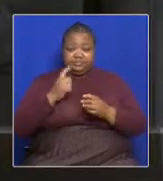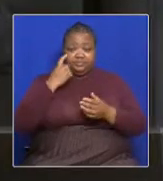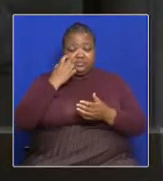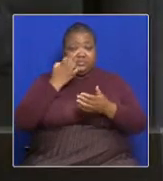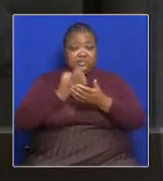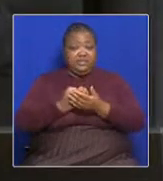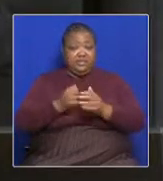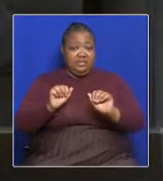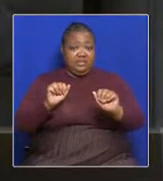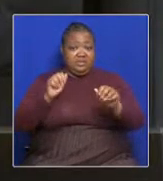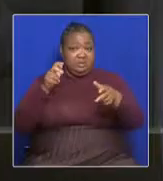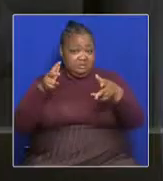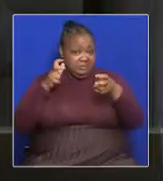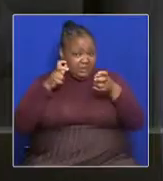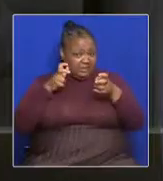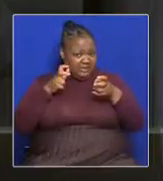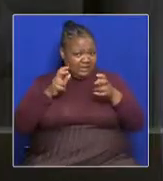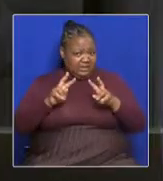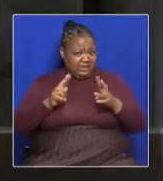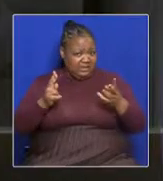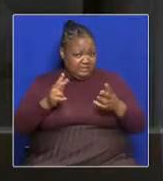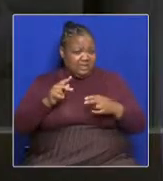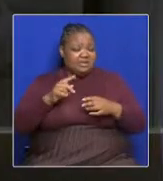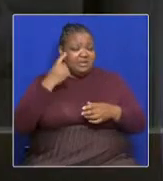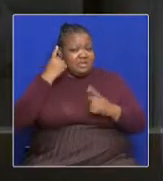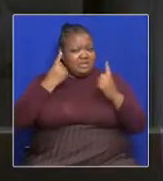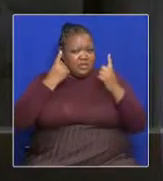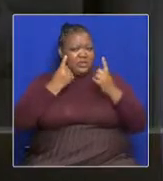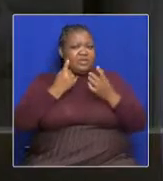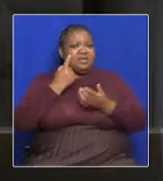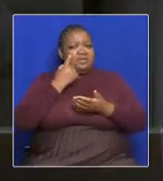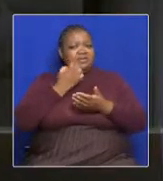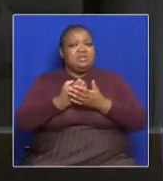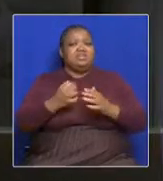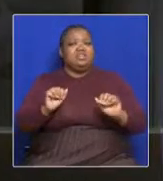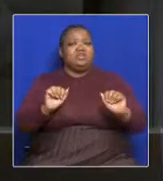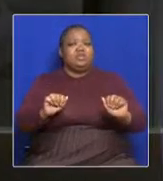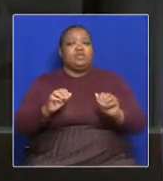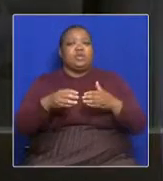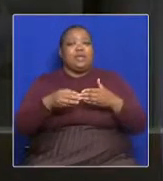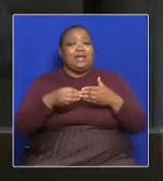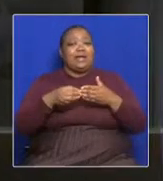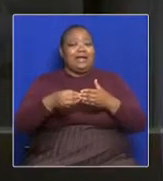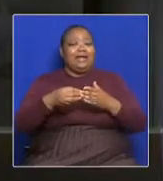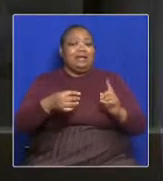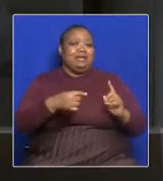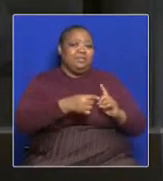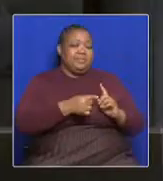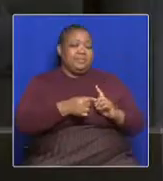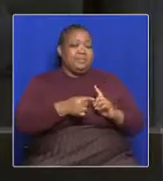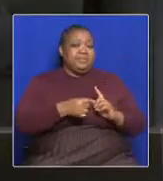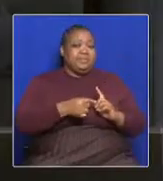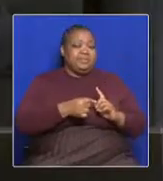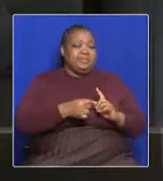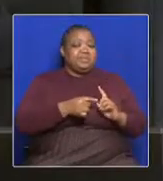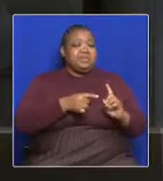evidence was in the process of guiding him, among the things that you told him